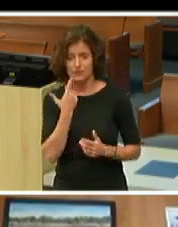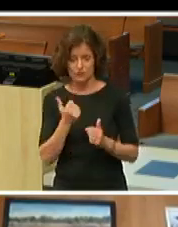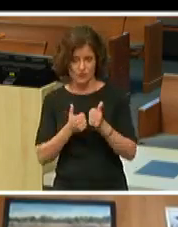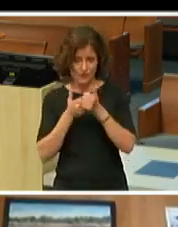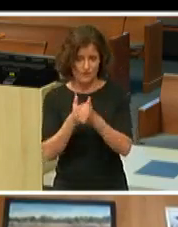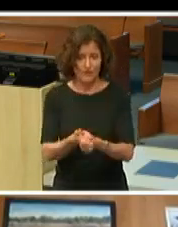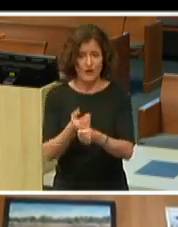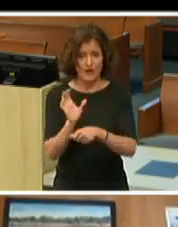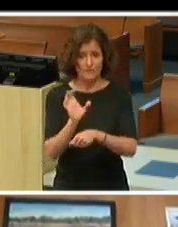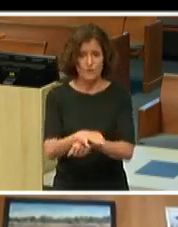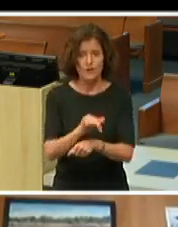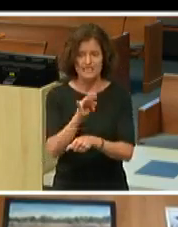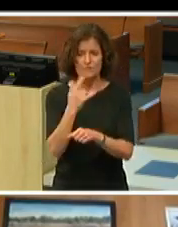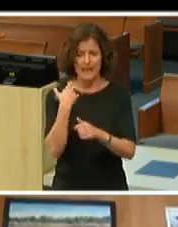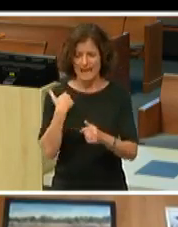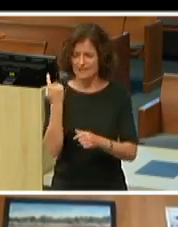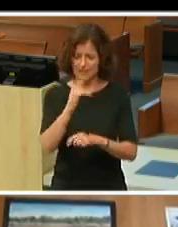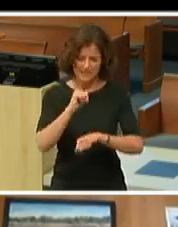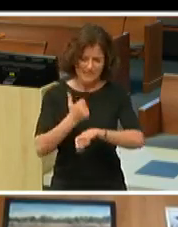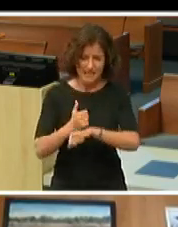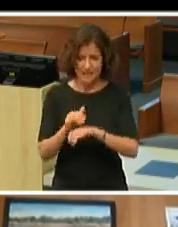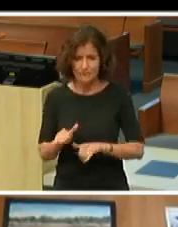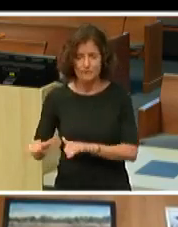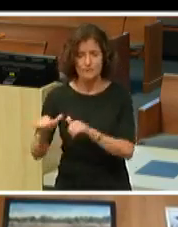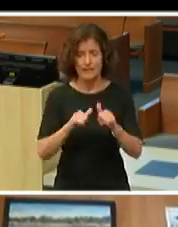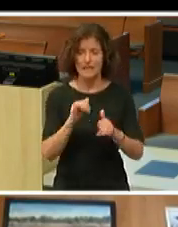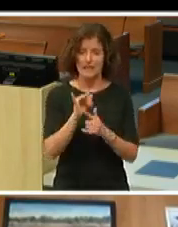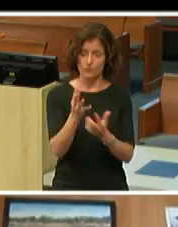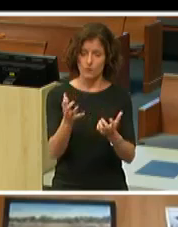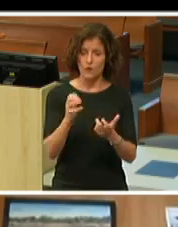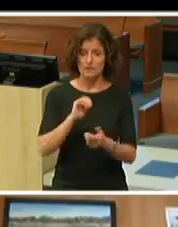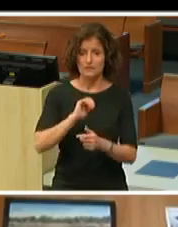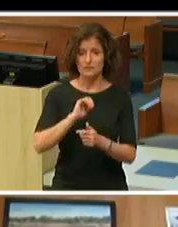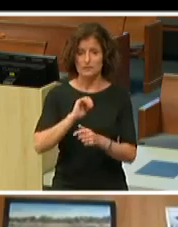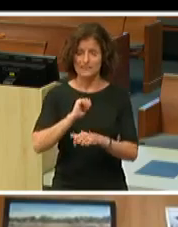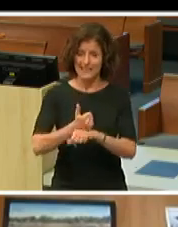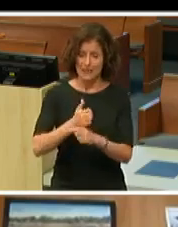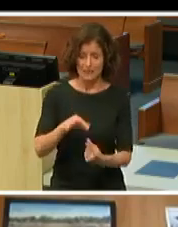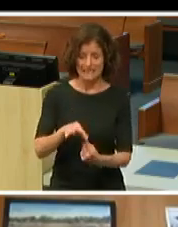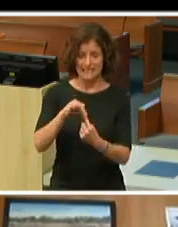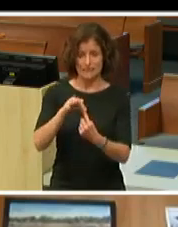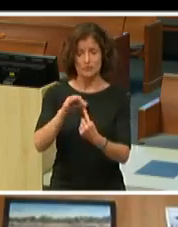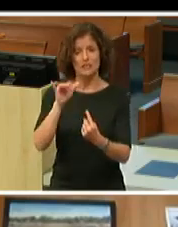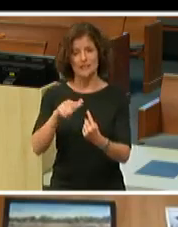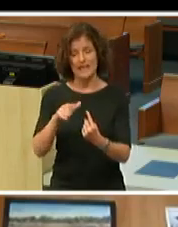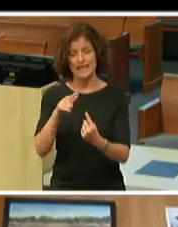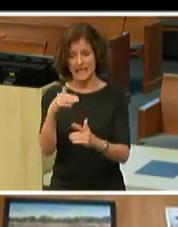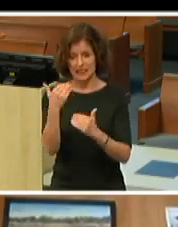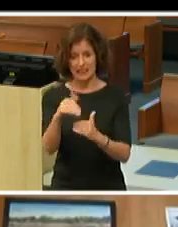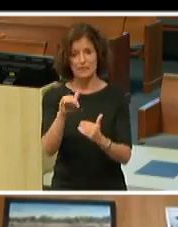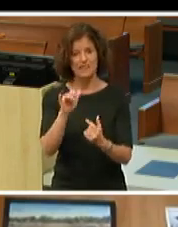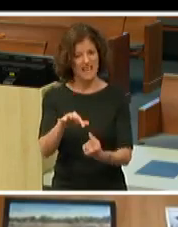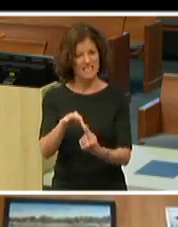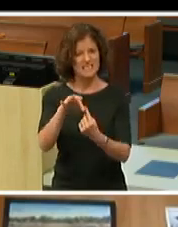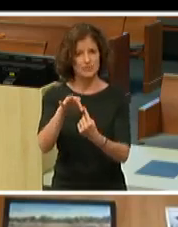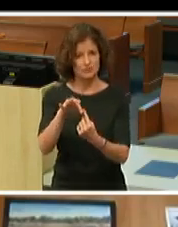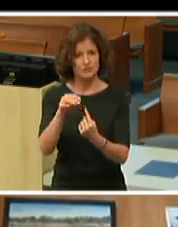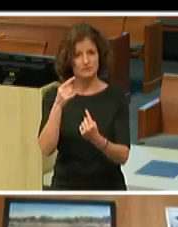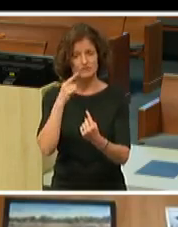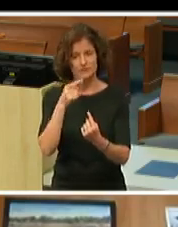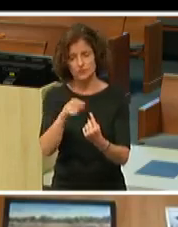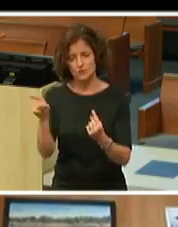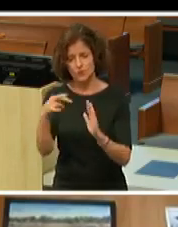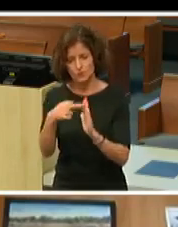have something uniform. And if you're going to make an exception, make that exception limited, rather